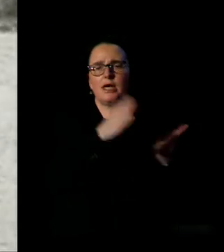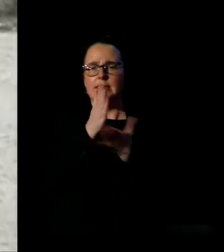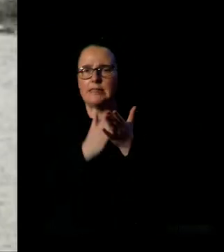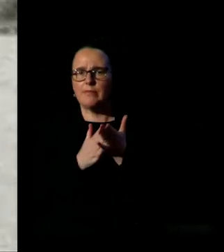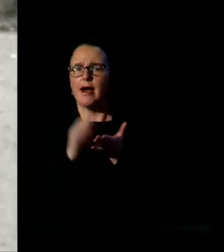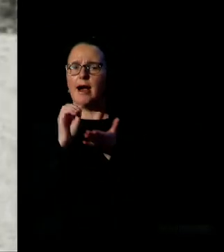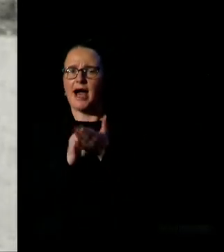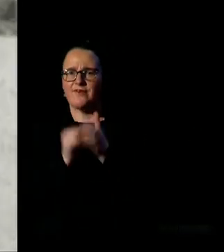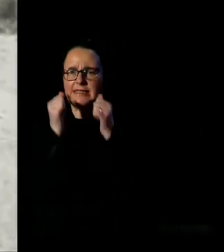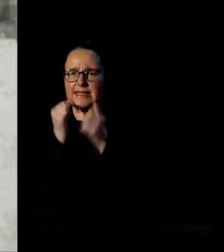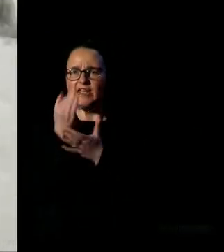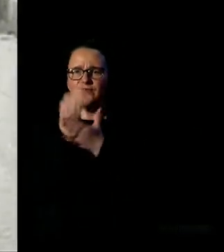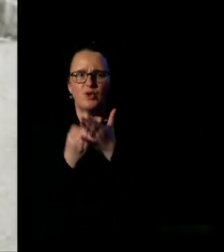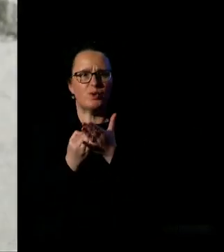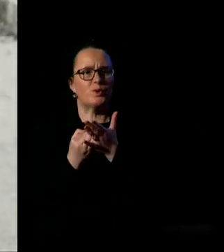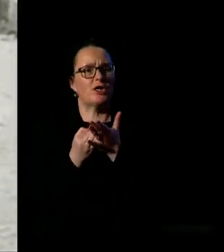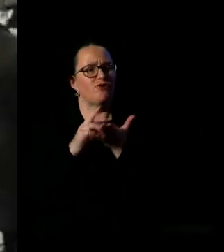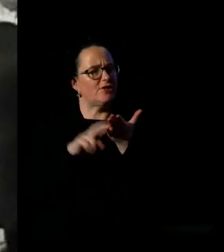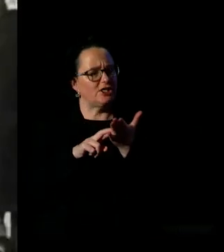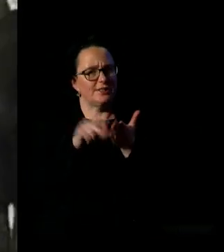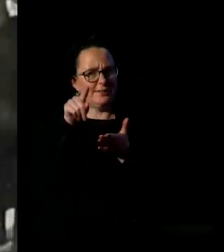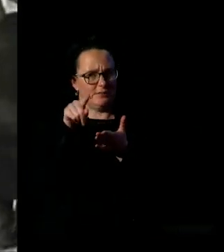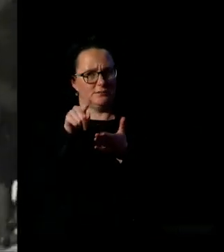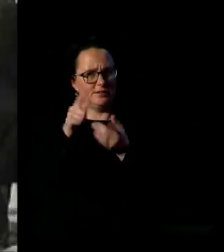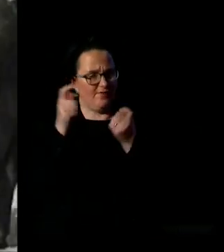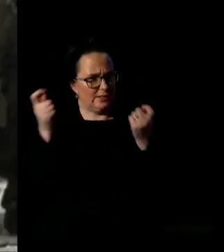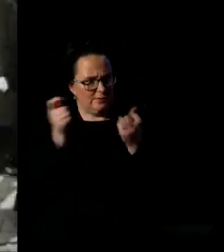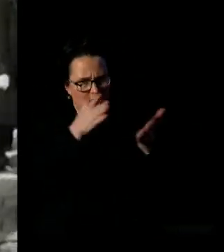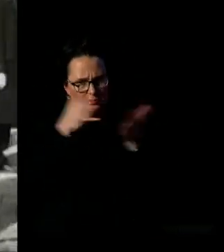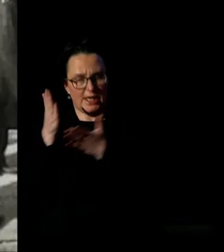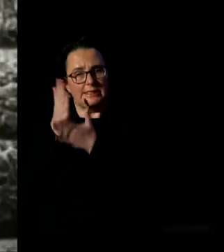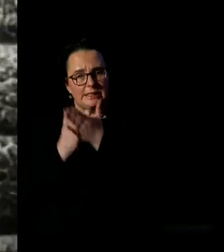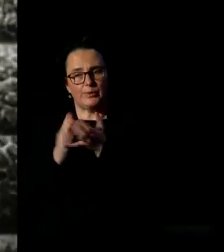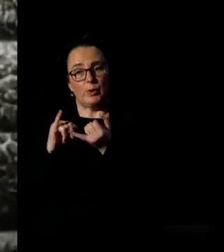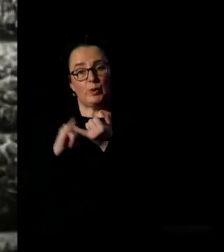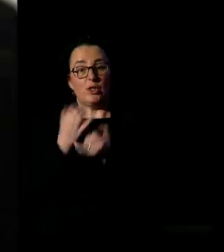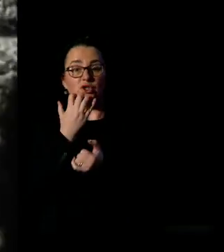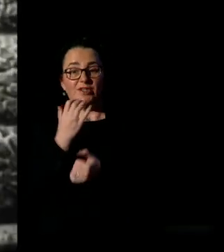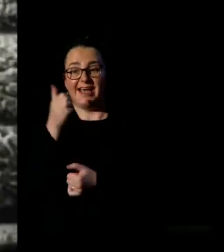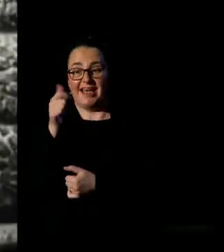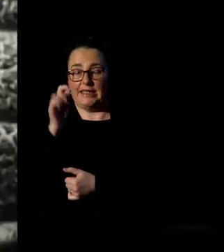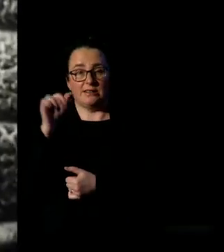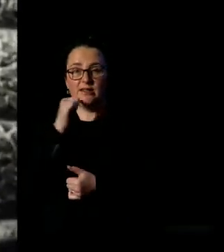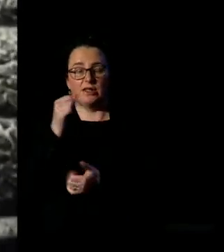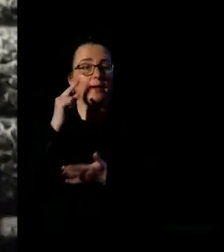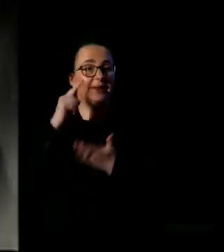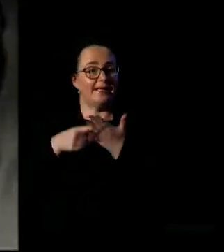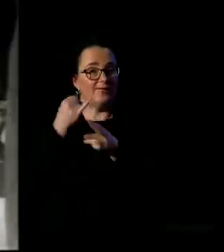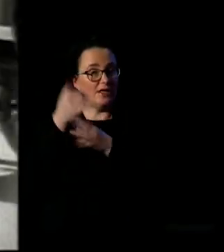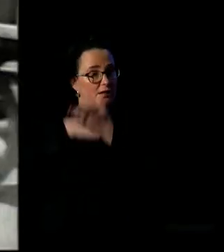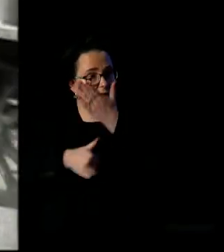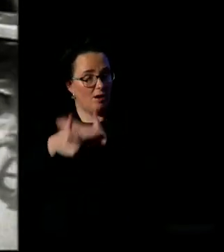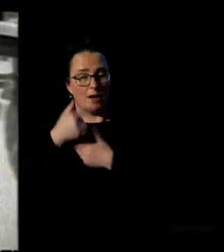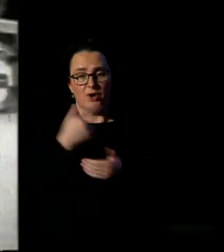those who marked just a few religious festivals, and atheists who didn't believe in God at all.